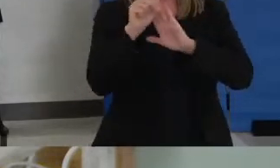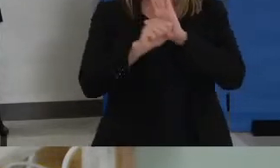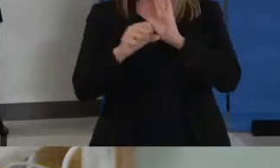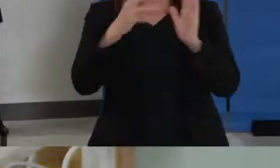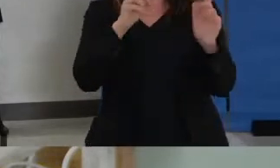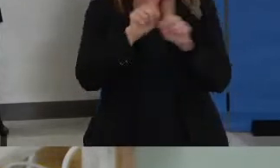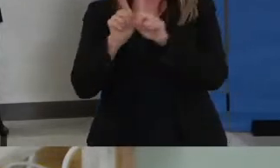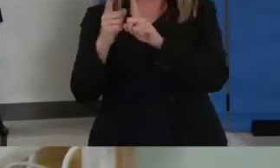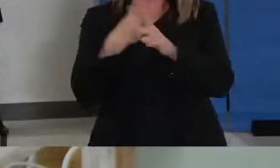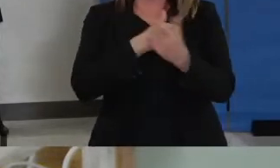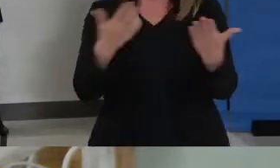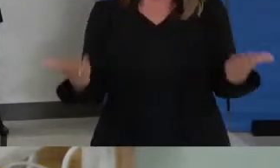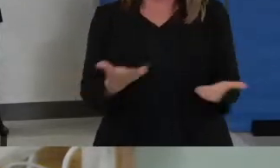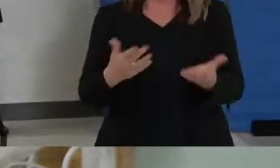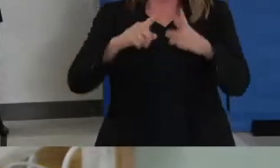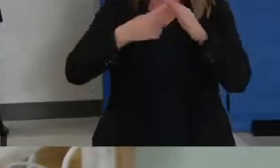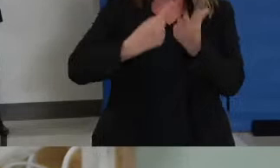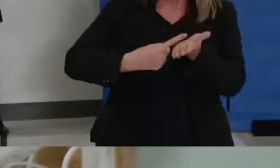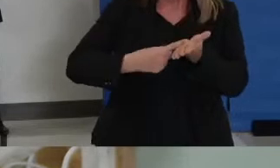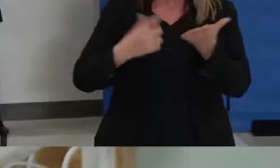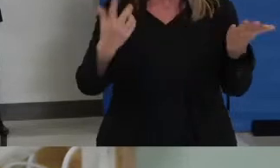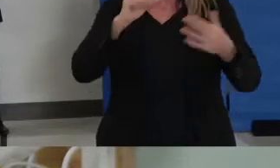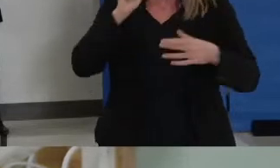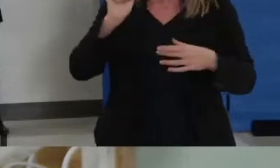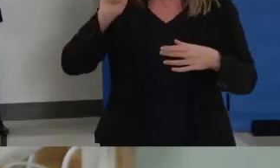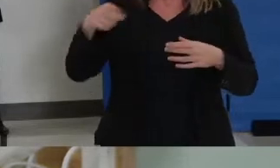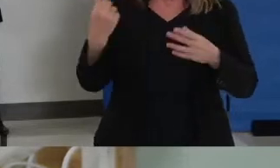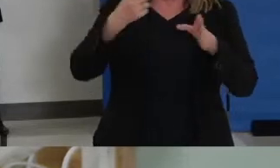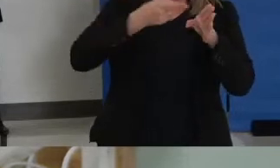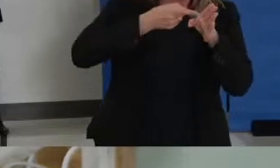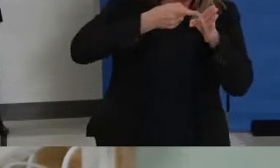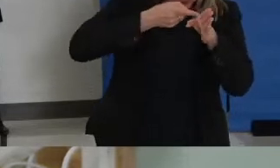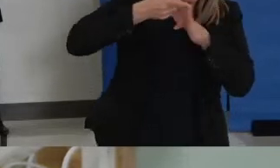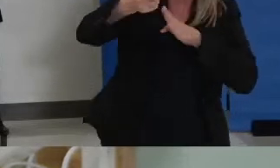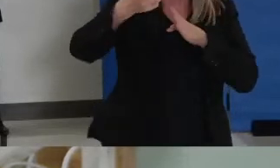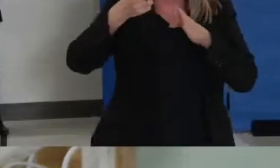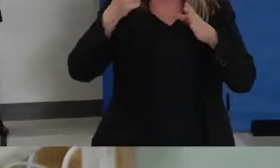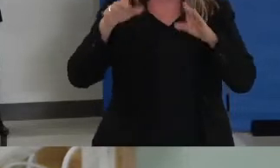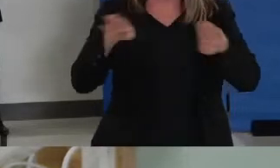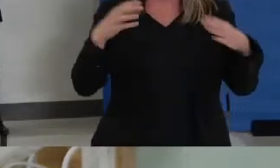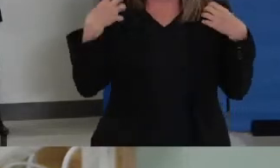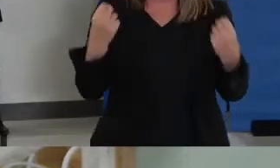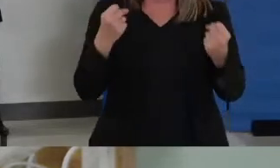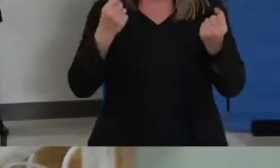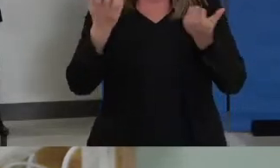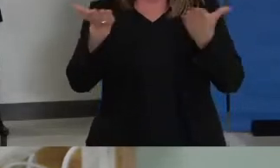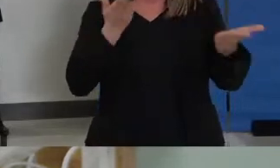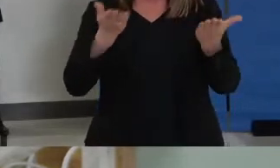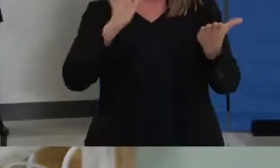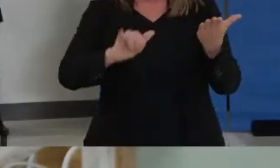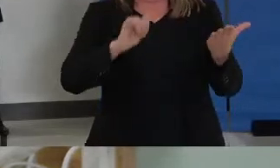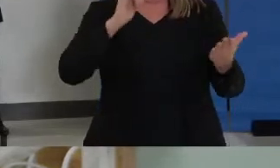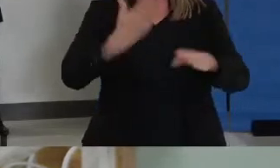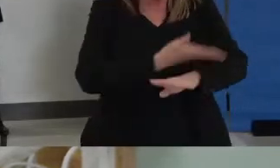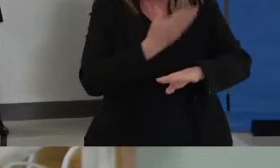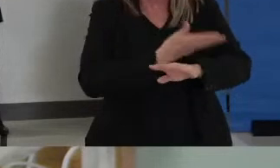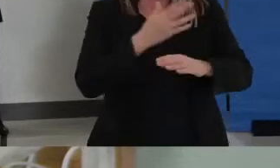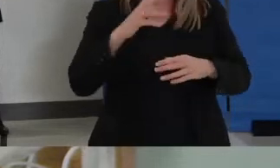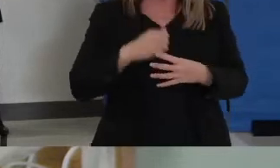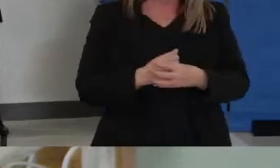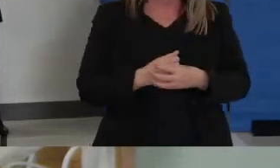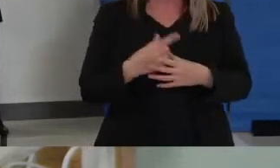start talking about how it's not just the specialty behavioral health services that need reform. We need